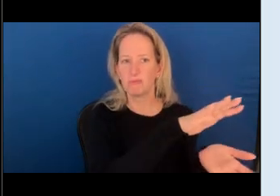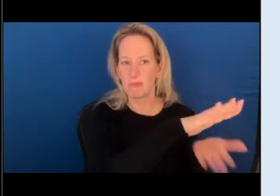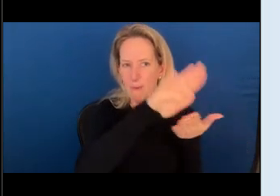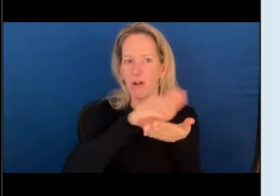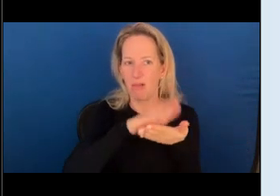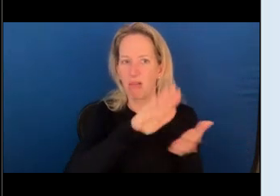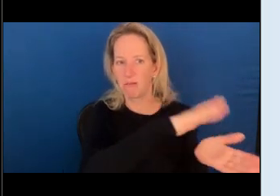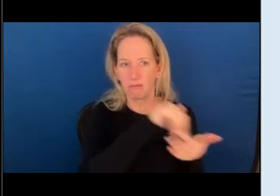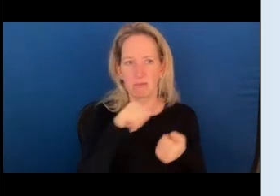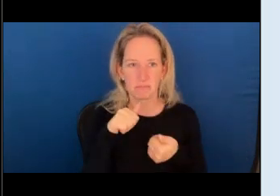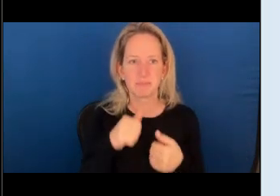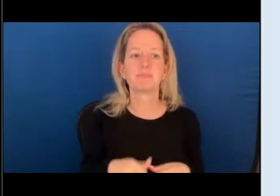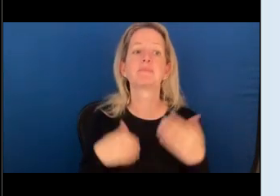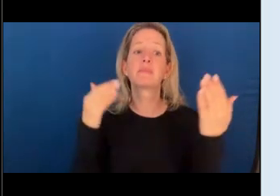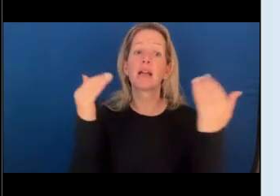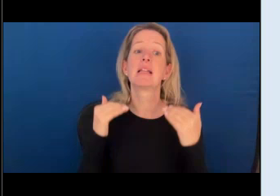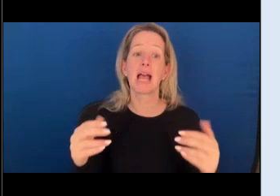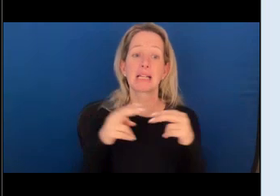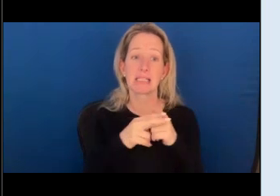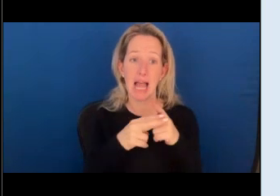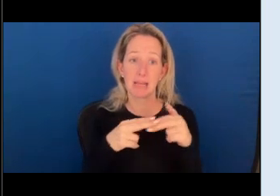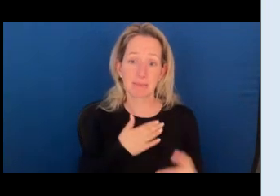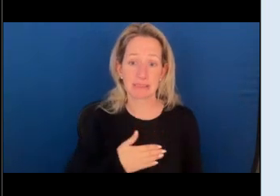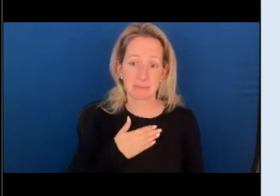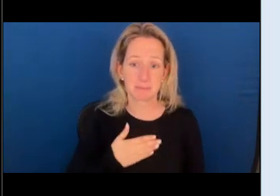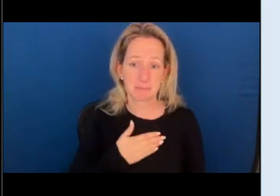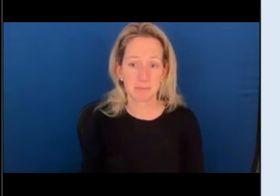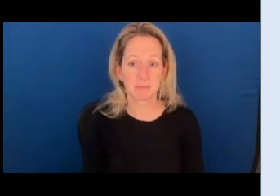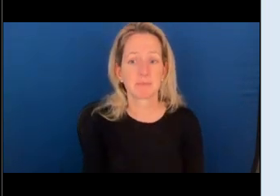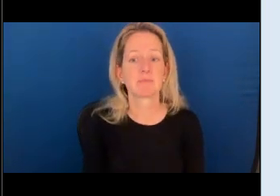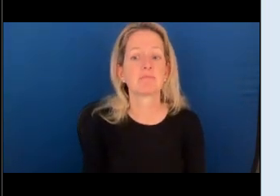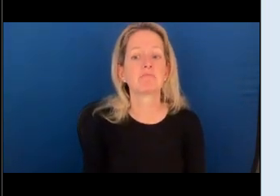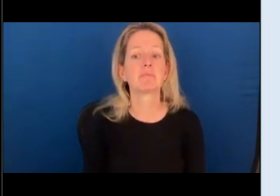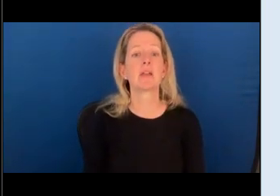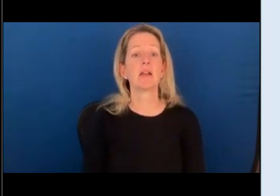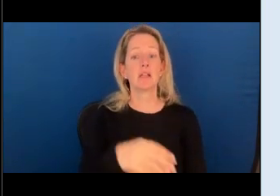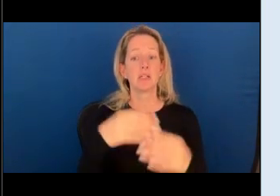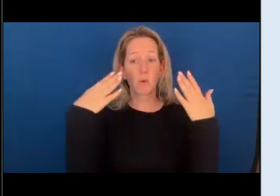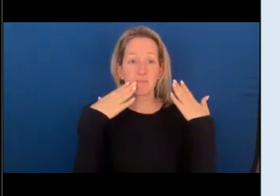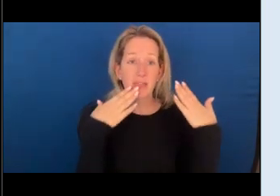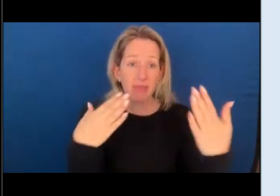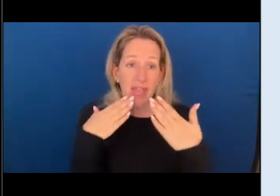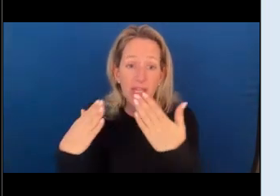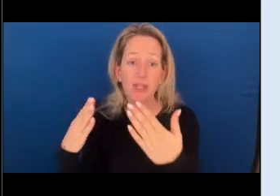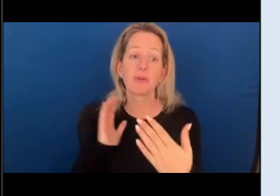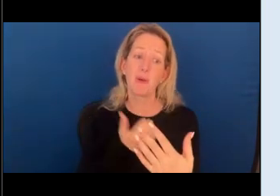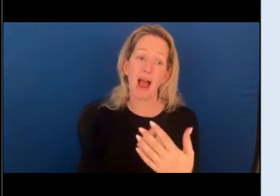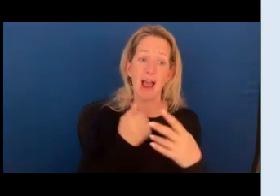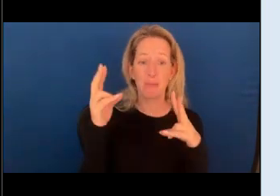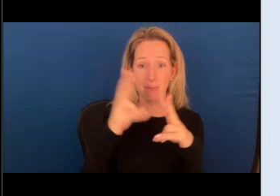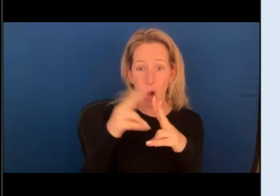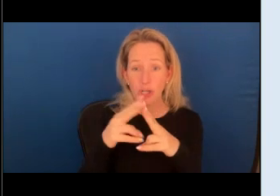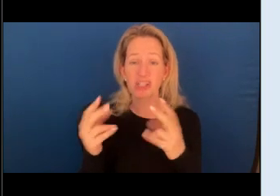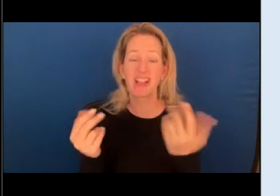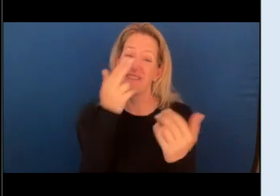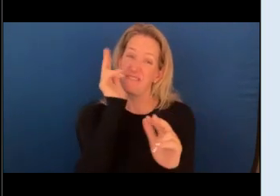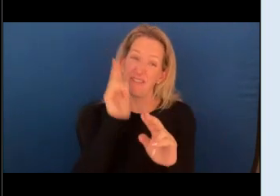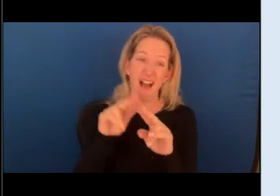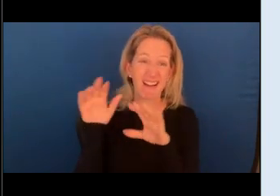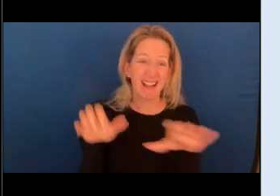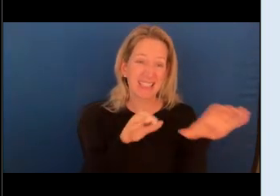Next slide. Thank you. So thank you to our supporters and partners. It's been a really fun activity and project to work